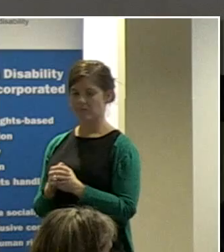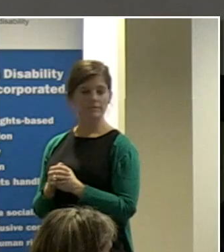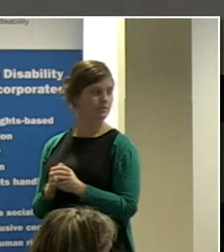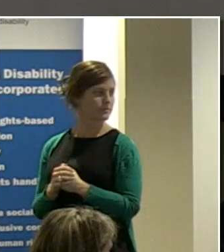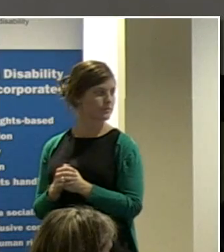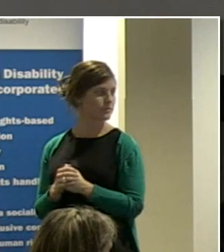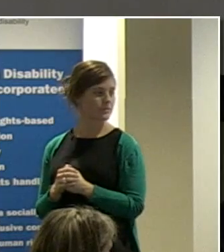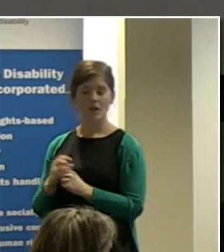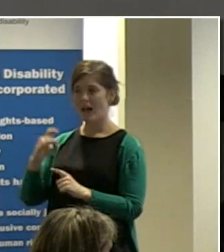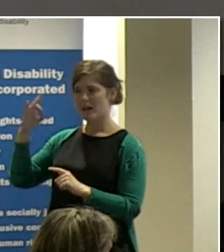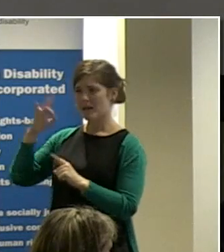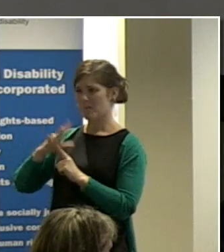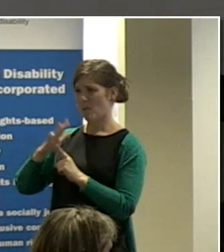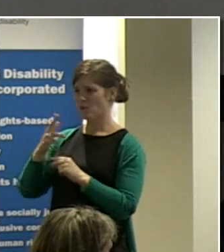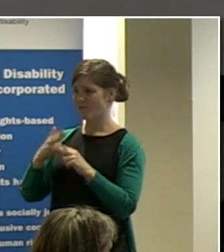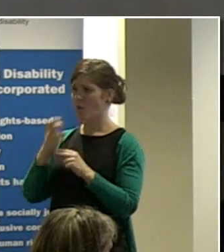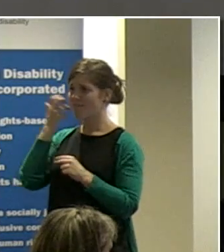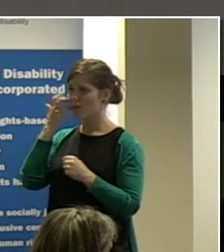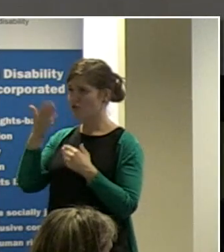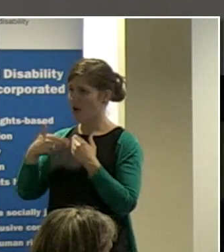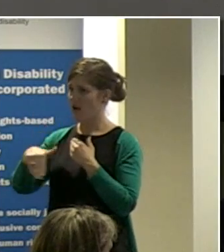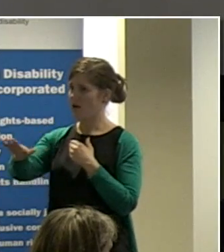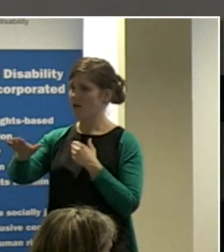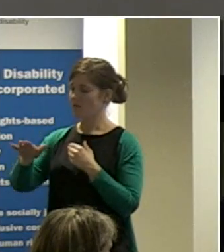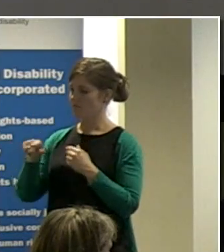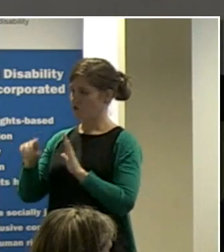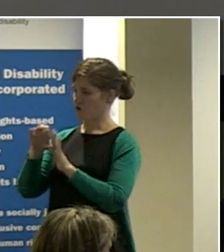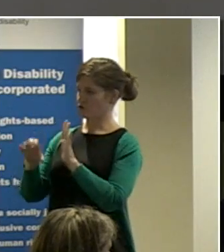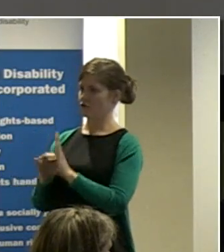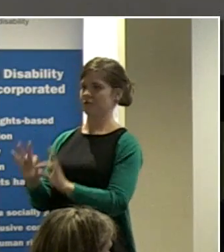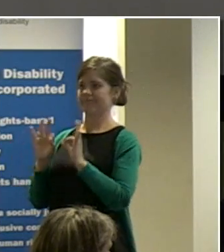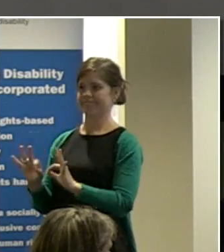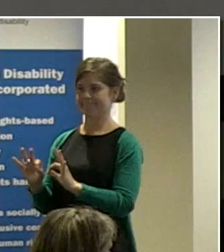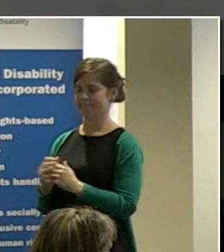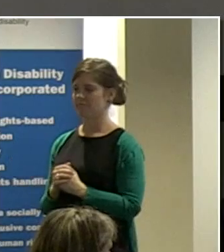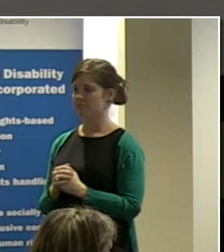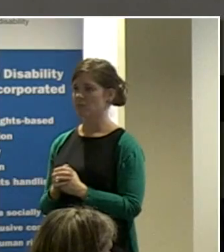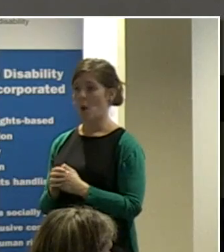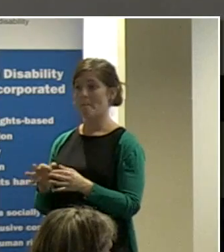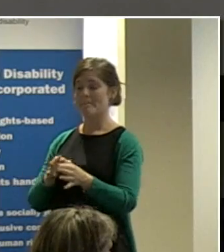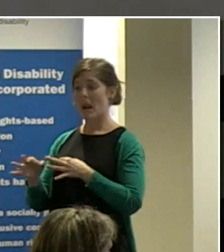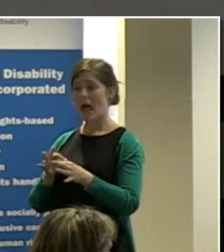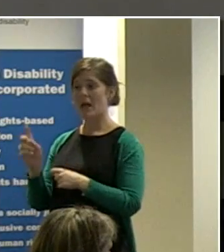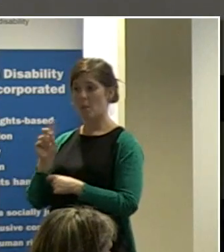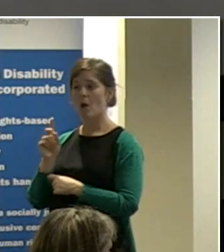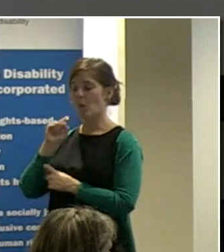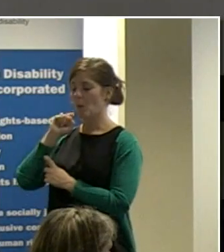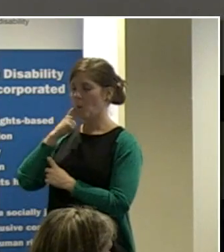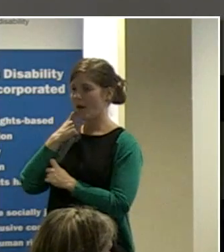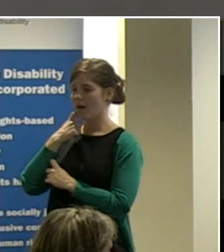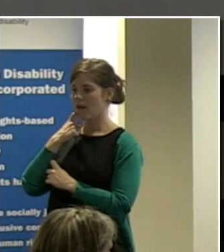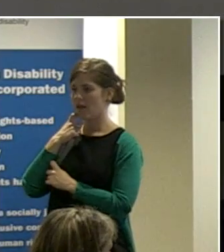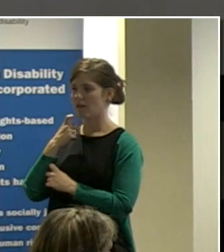And it's really important for the future that we actually get this right. So the plan for this is that we're actually going to have